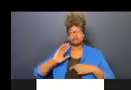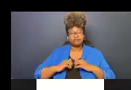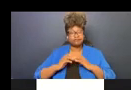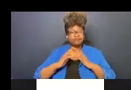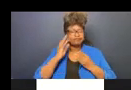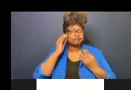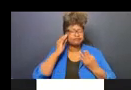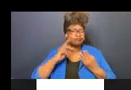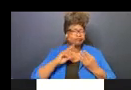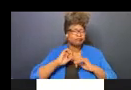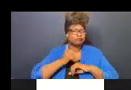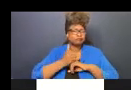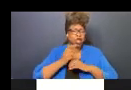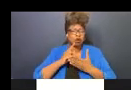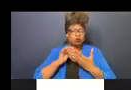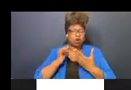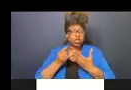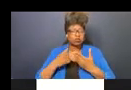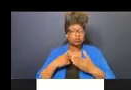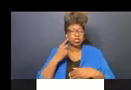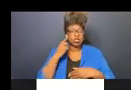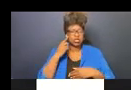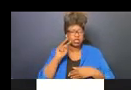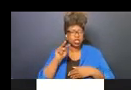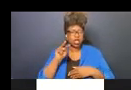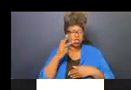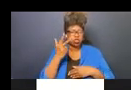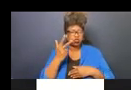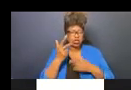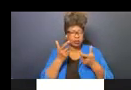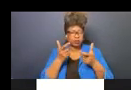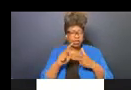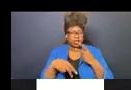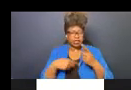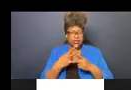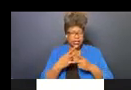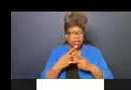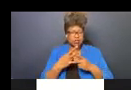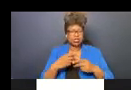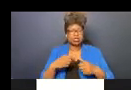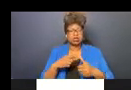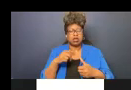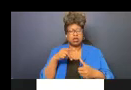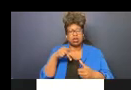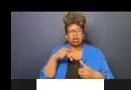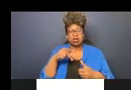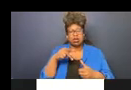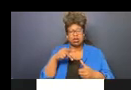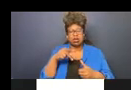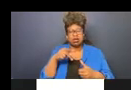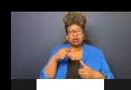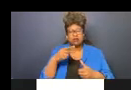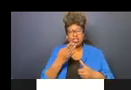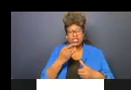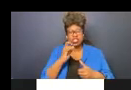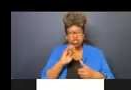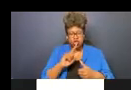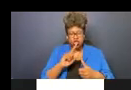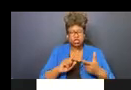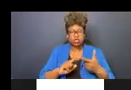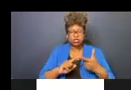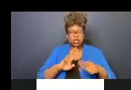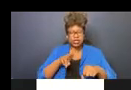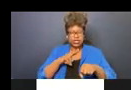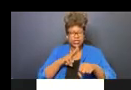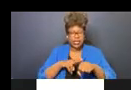looking at three big types of actions that might be included. Physical solutions, nature-based solutions are included